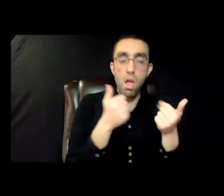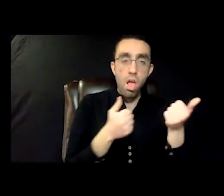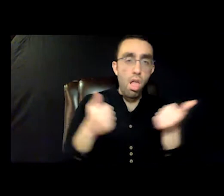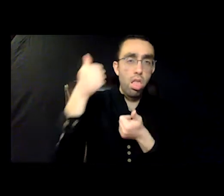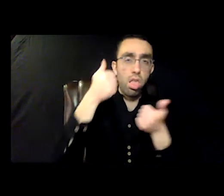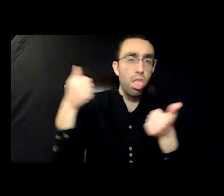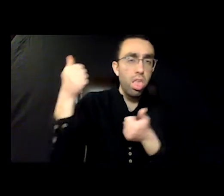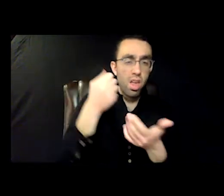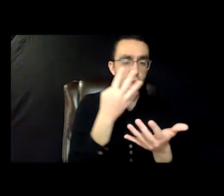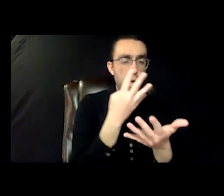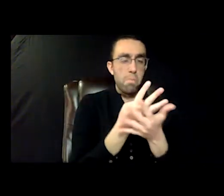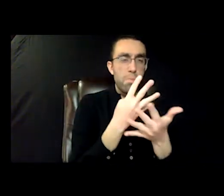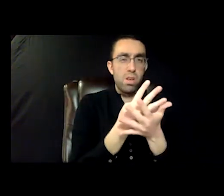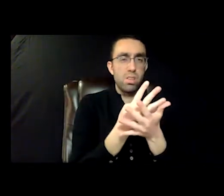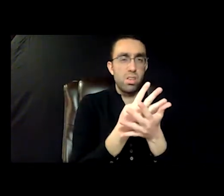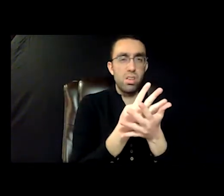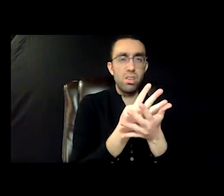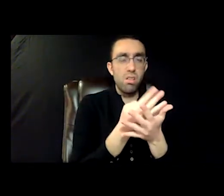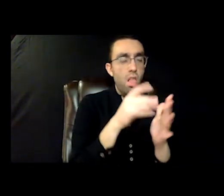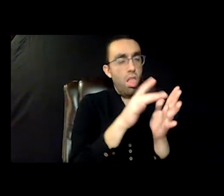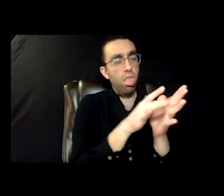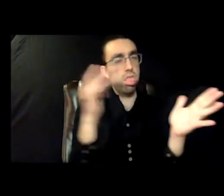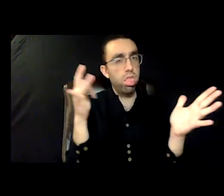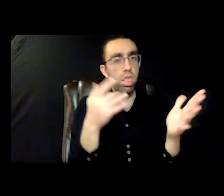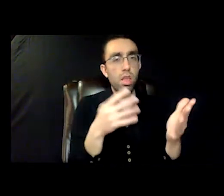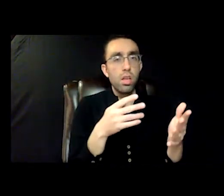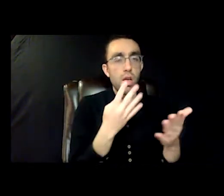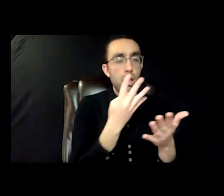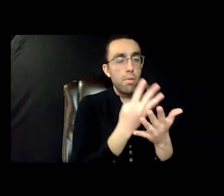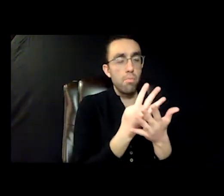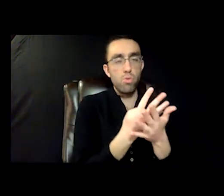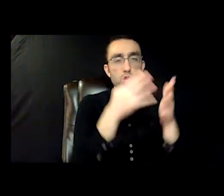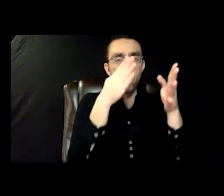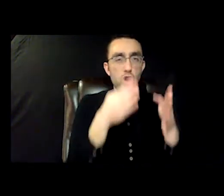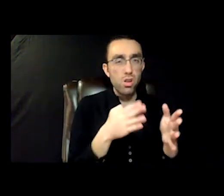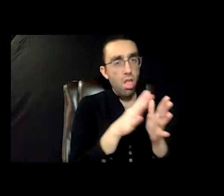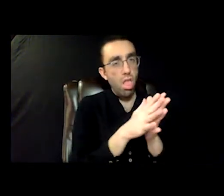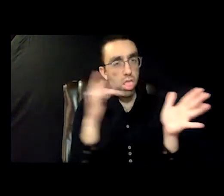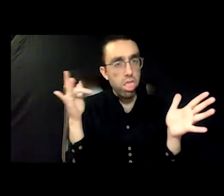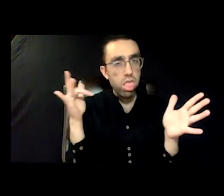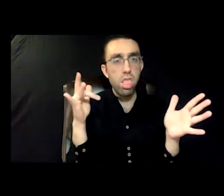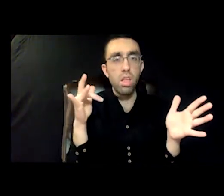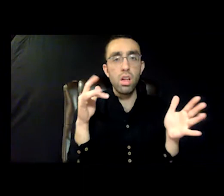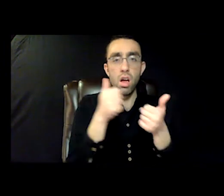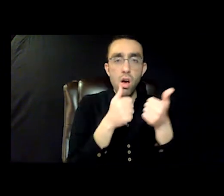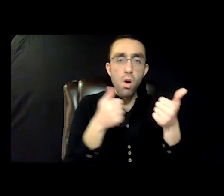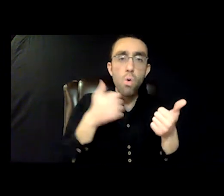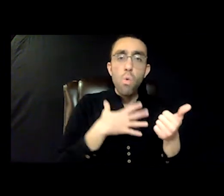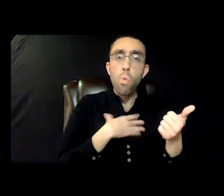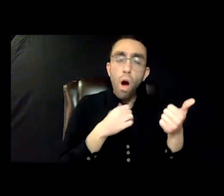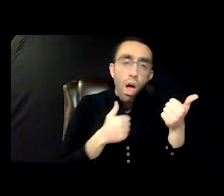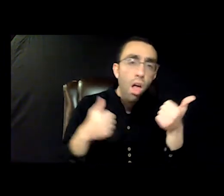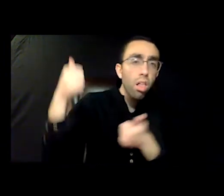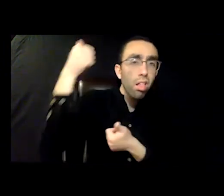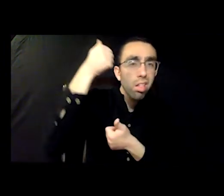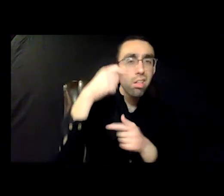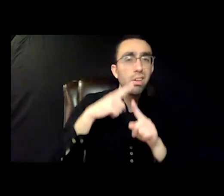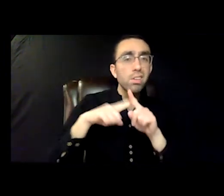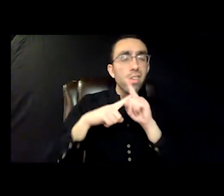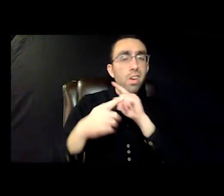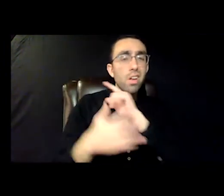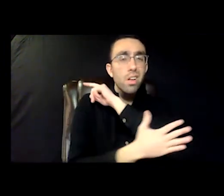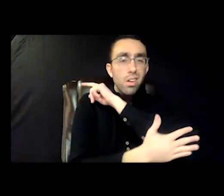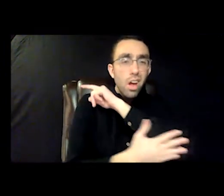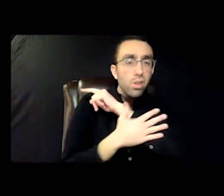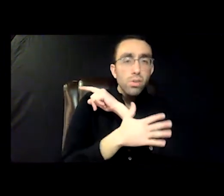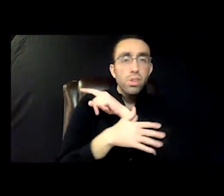the prison industrial complex. We see neoliberalism and colonialism still in action today. And so it's really important for us to kind